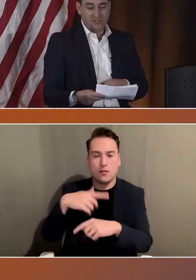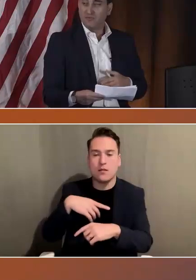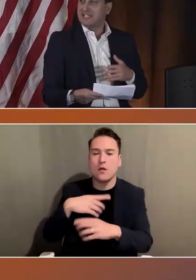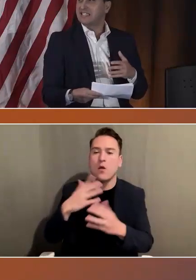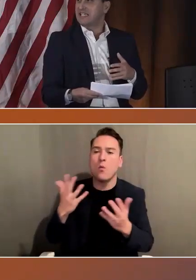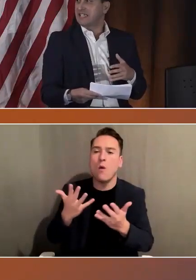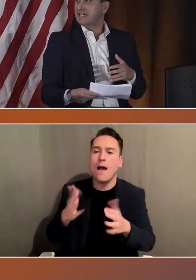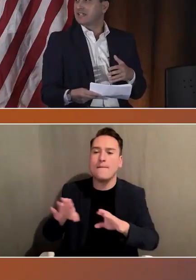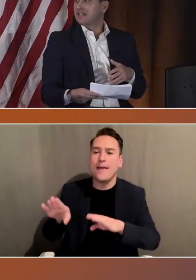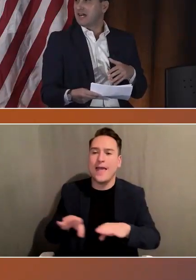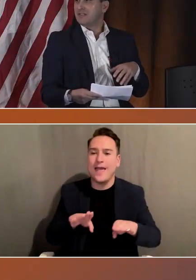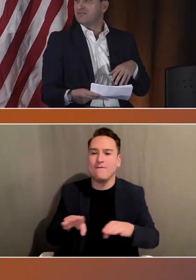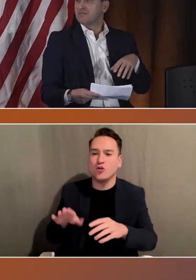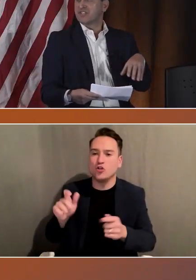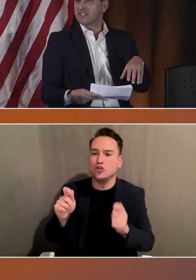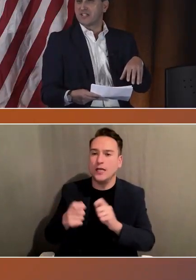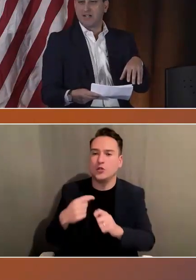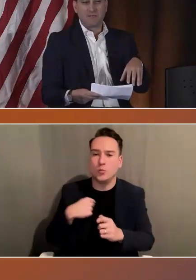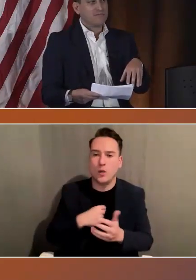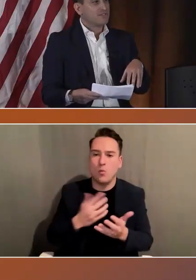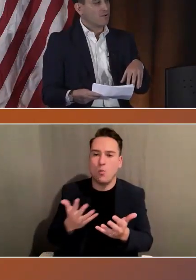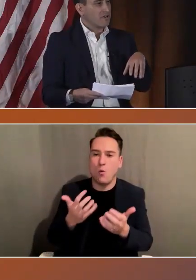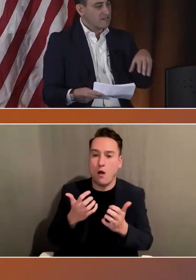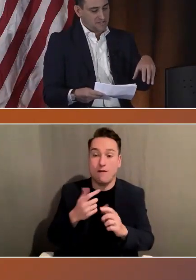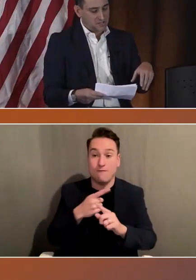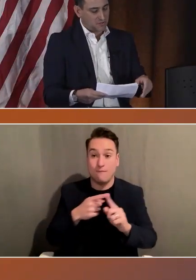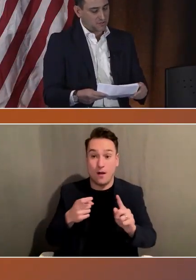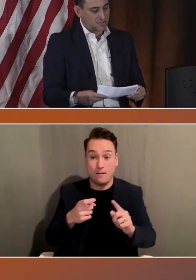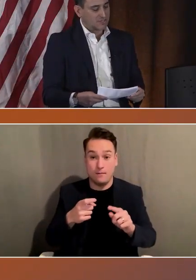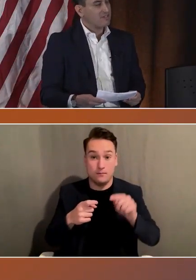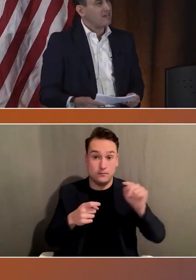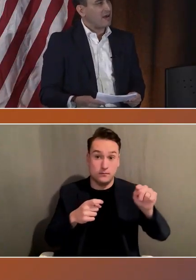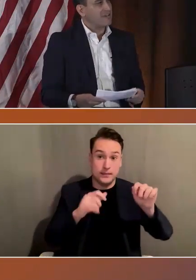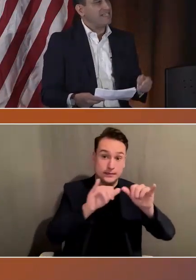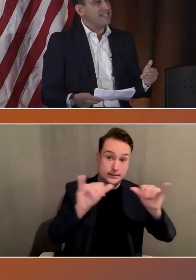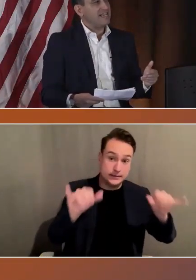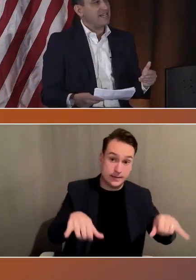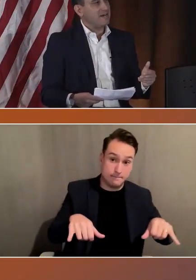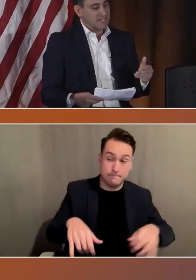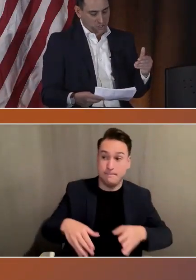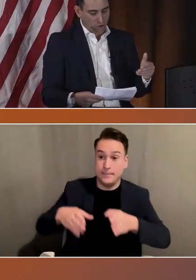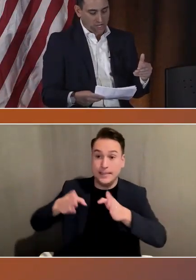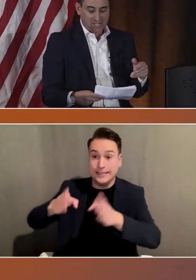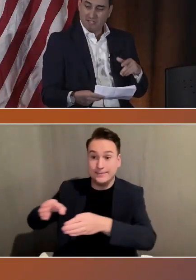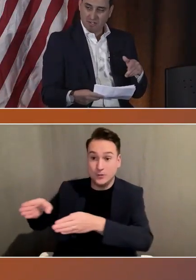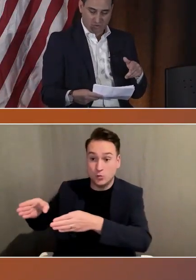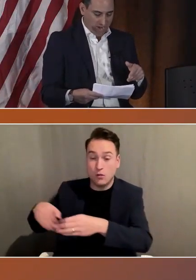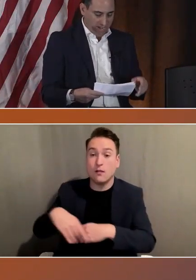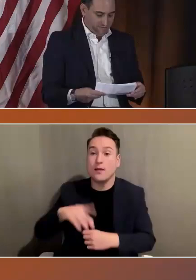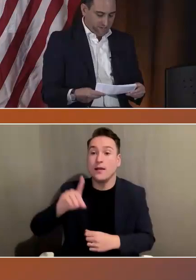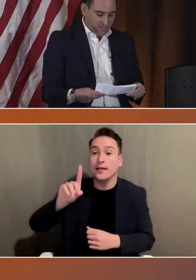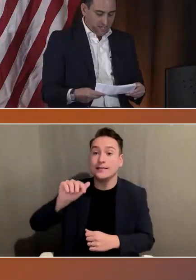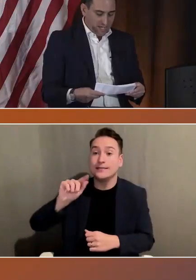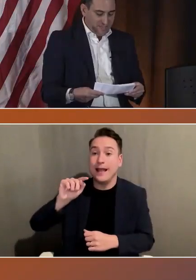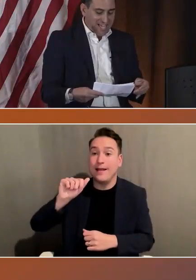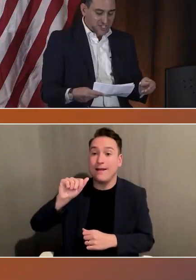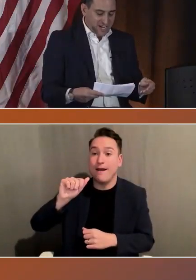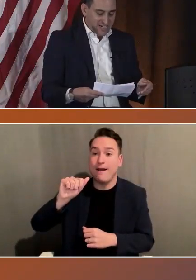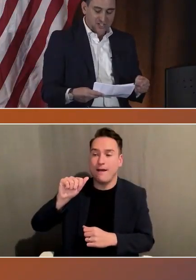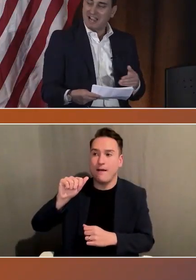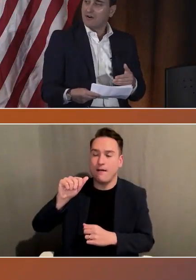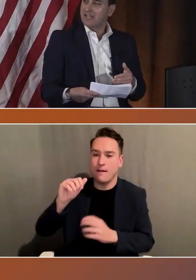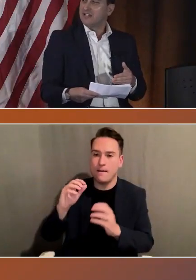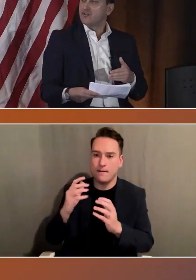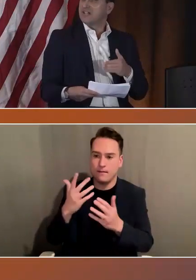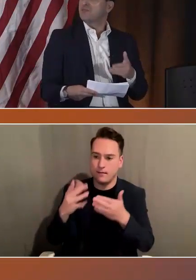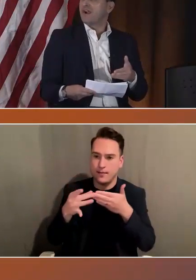changes do we seek, either from systems or individuals? How can data be targeted to drive that change?